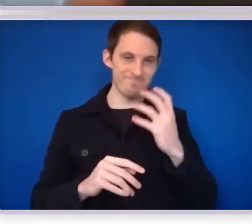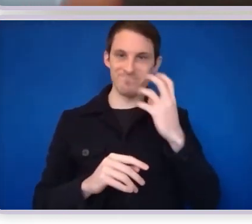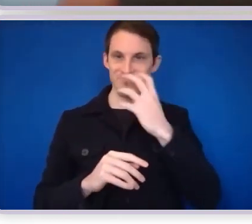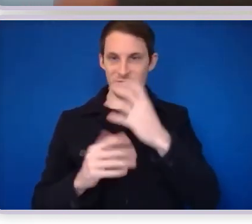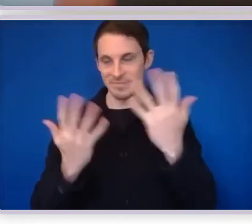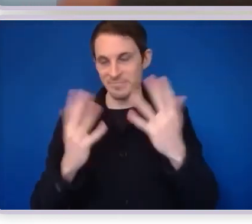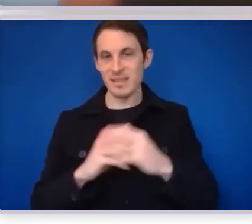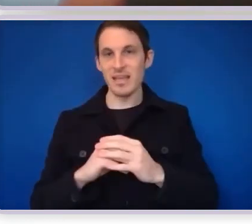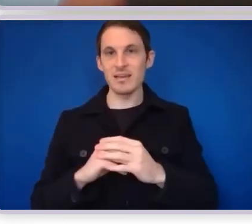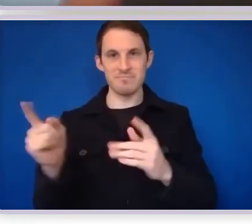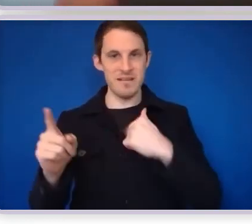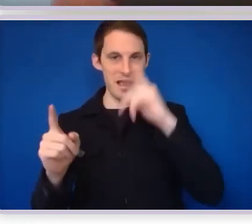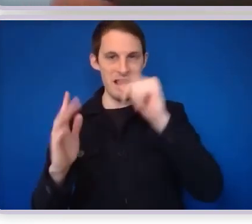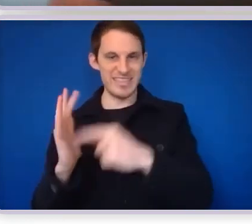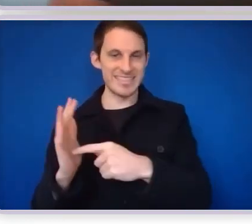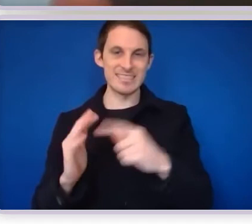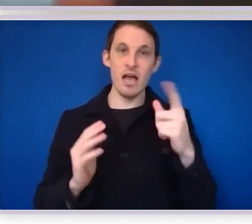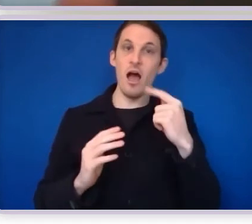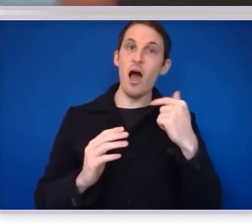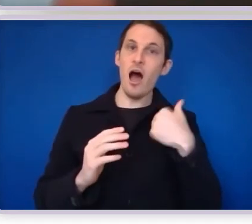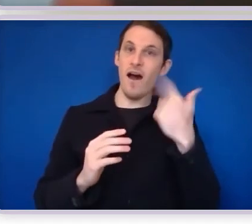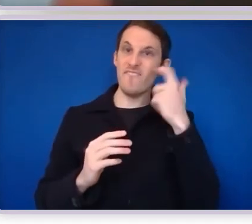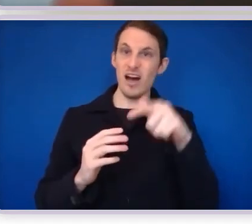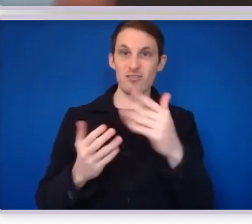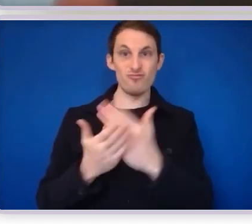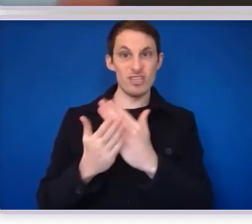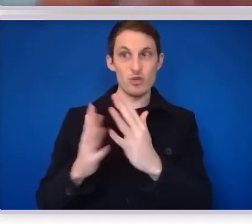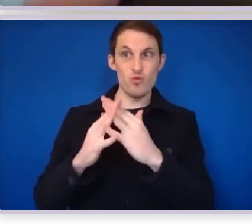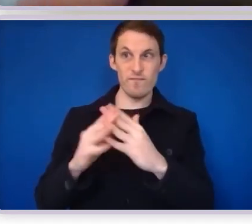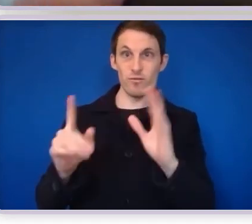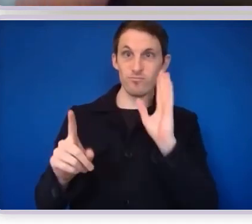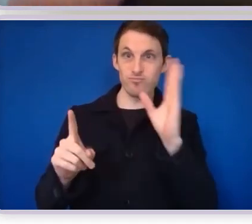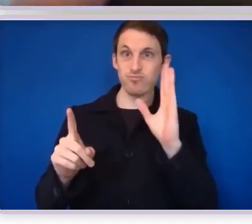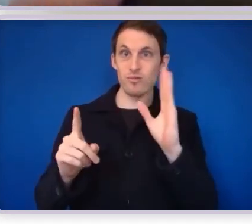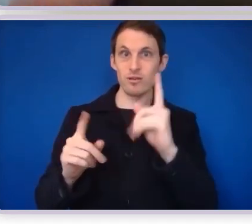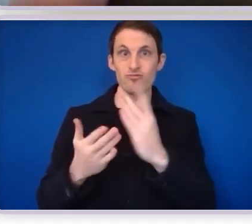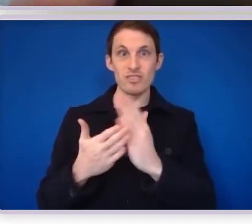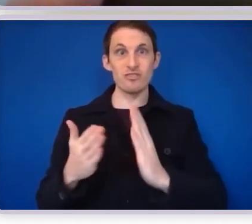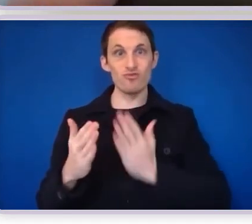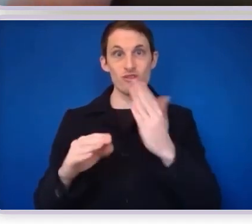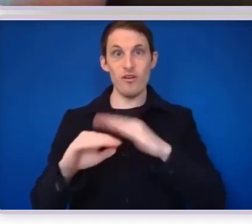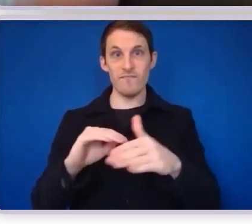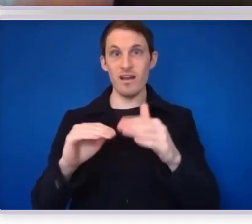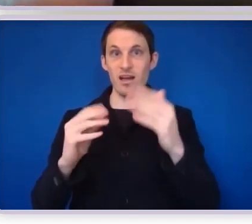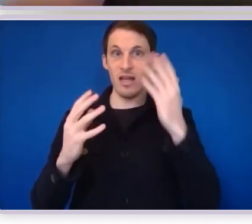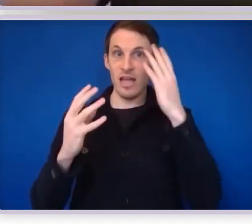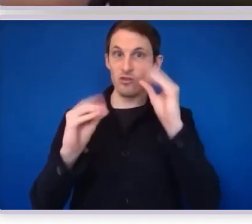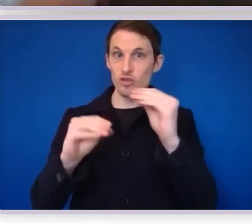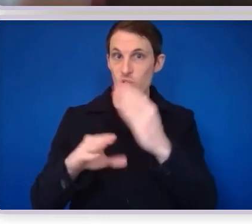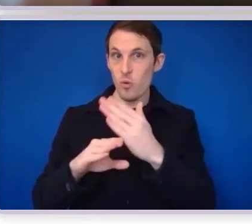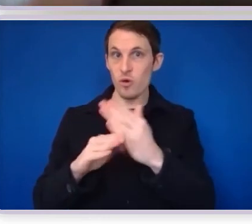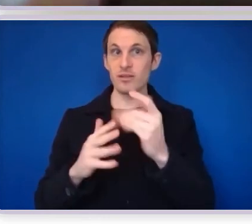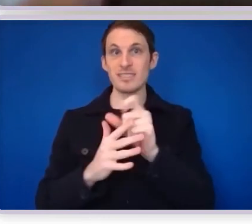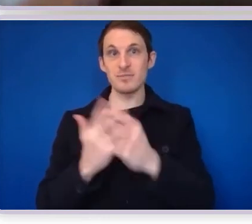I love it. I found that really useful. Particularly interesting was the distinction of education workers and disability workers,